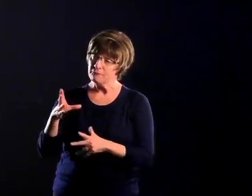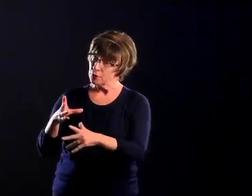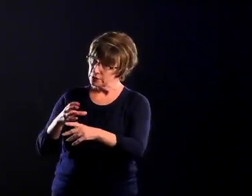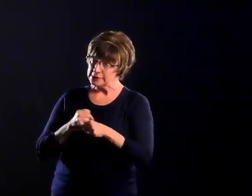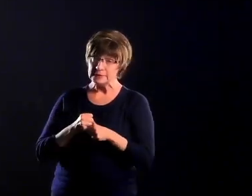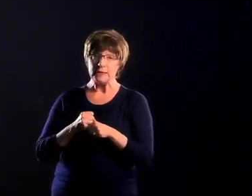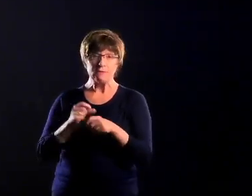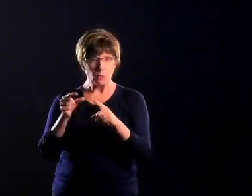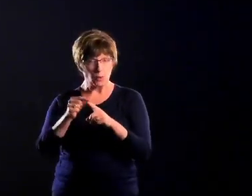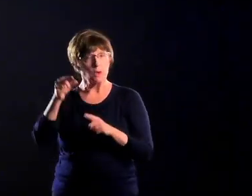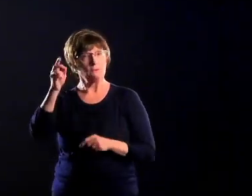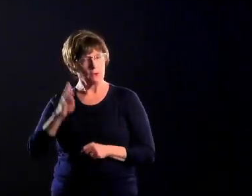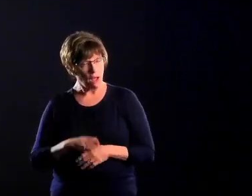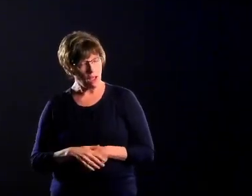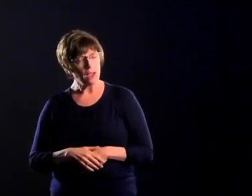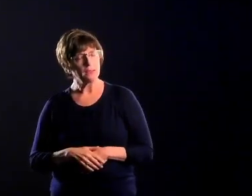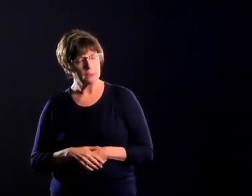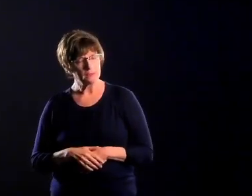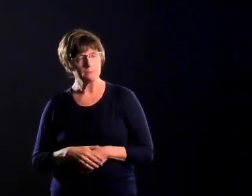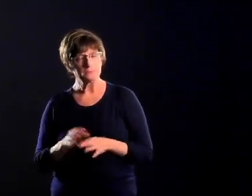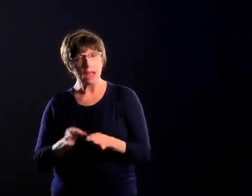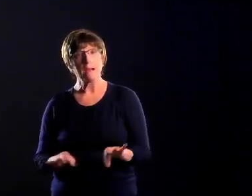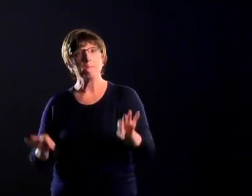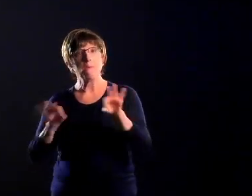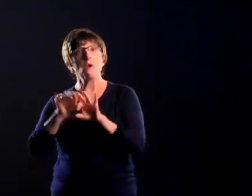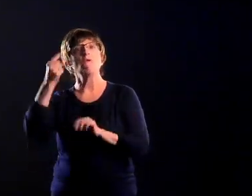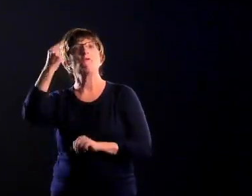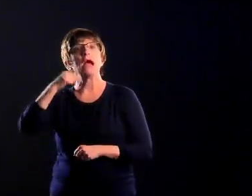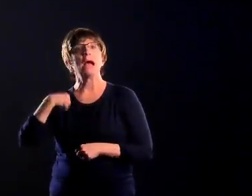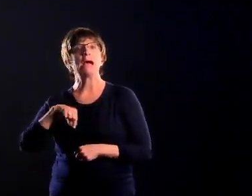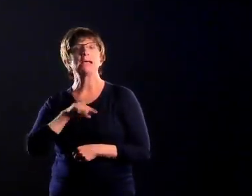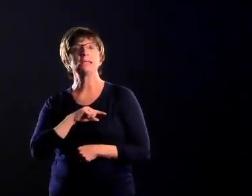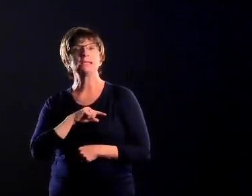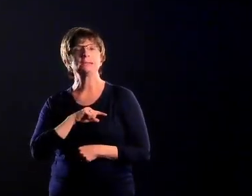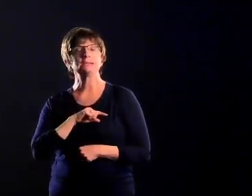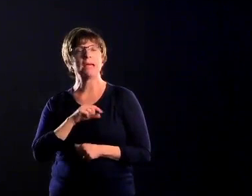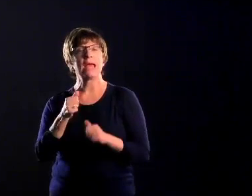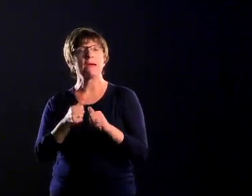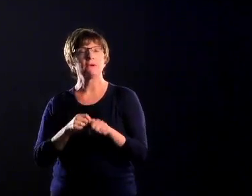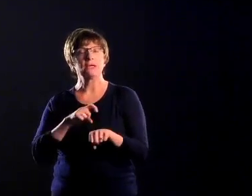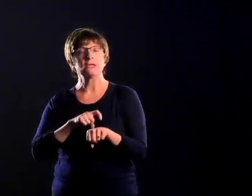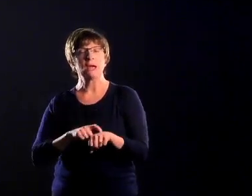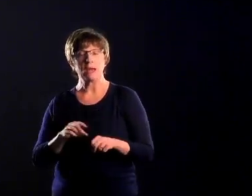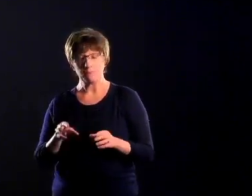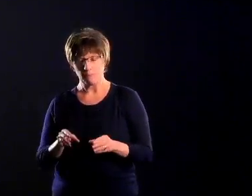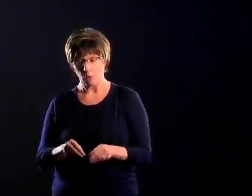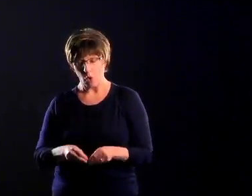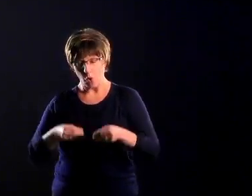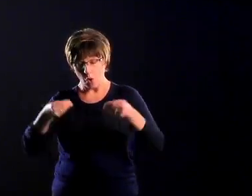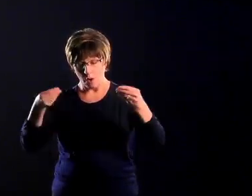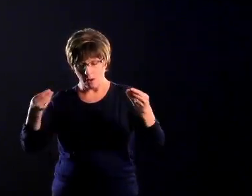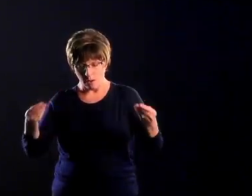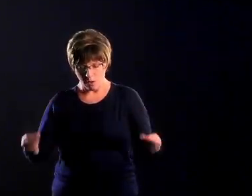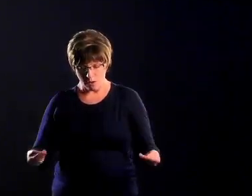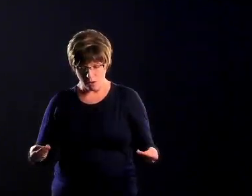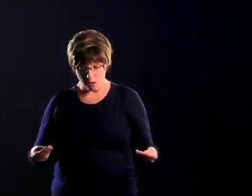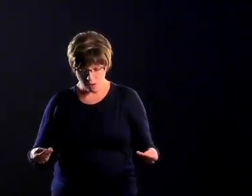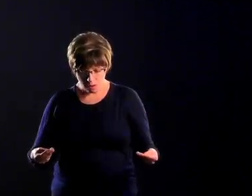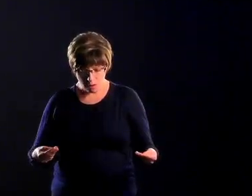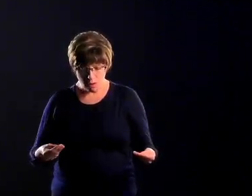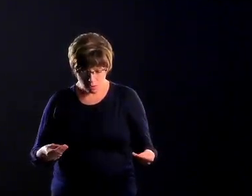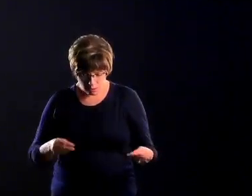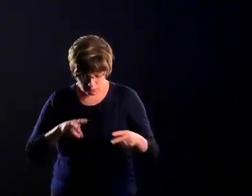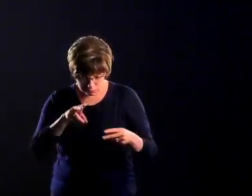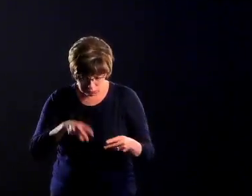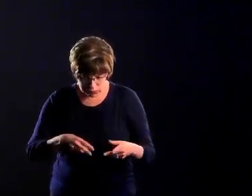God. It is important for us each and every time that we open up the word of God to receive it. Say,